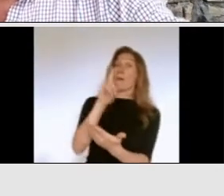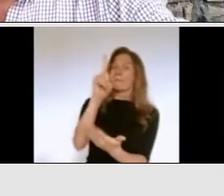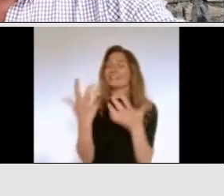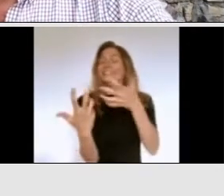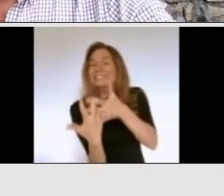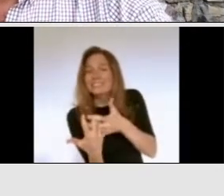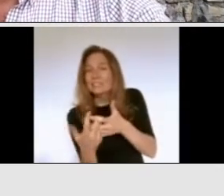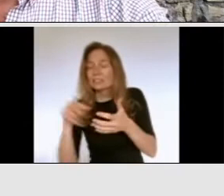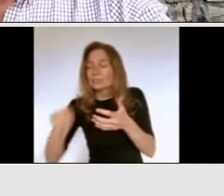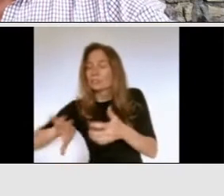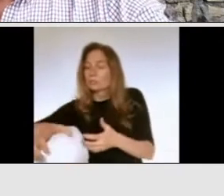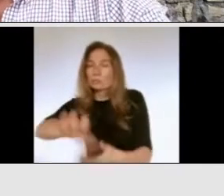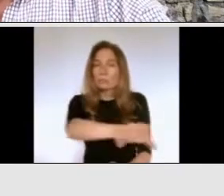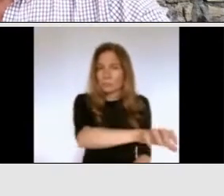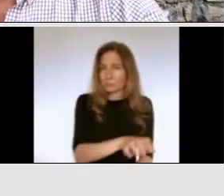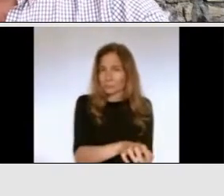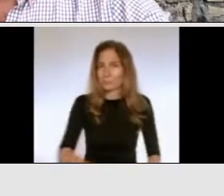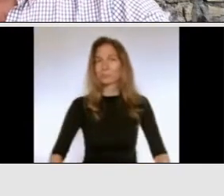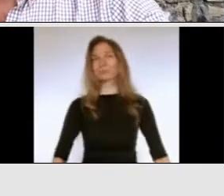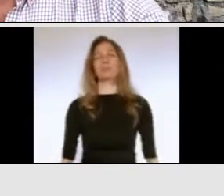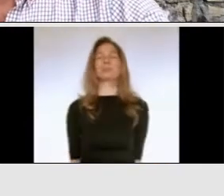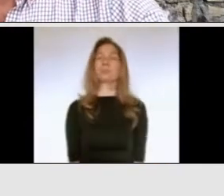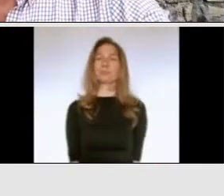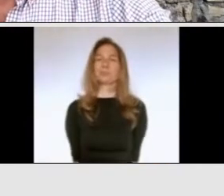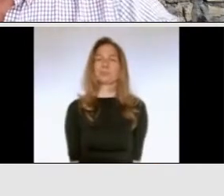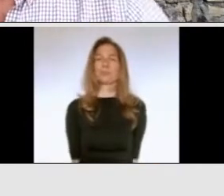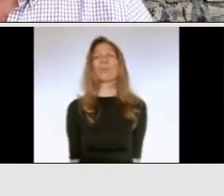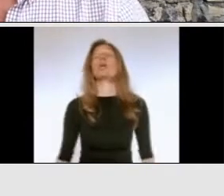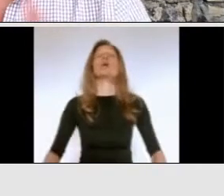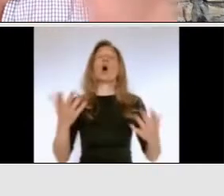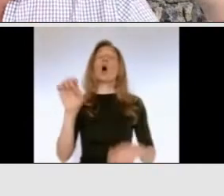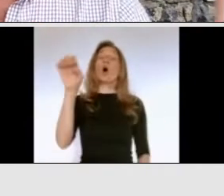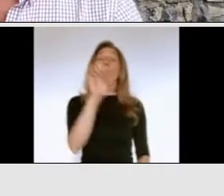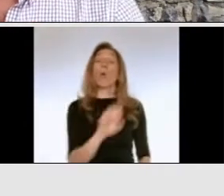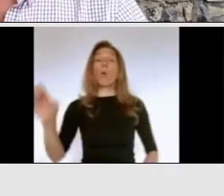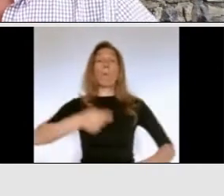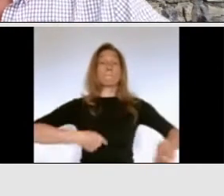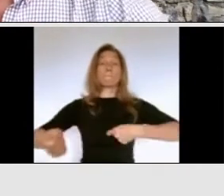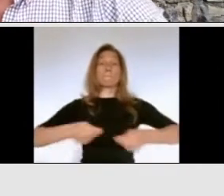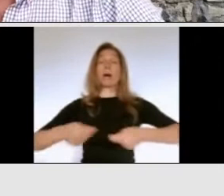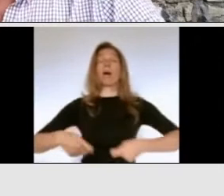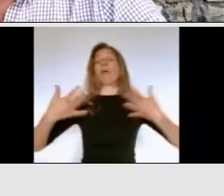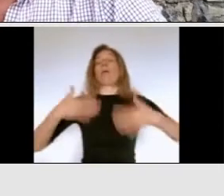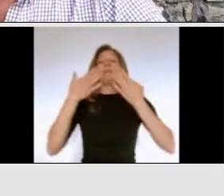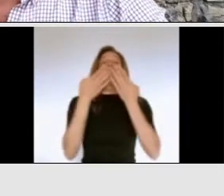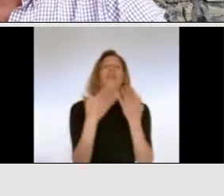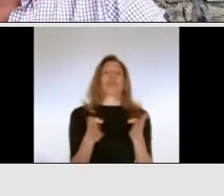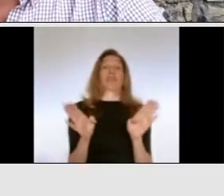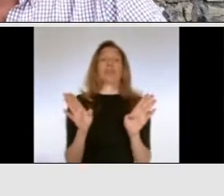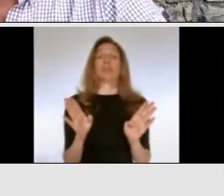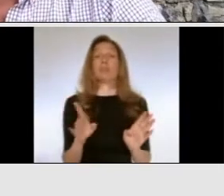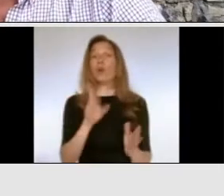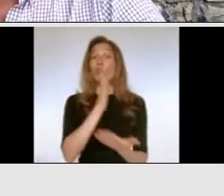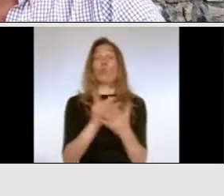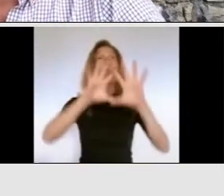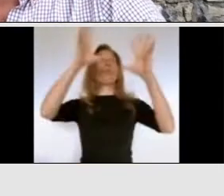Now, in the same way, the European marketplace is a very broad area, the largest